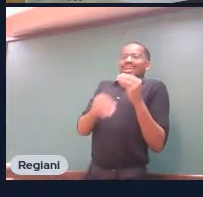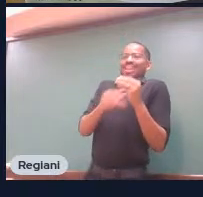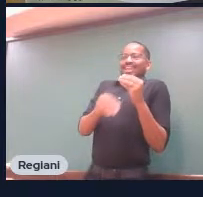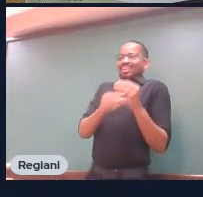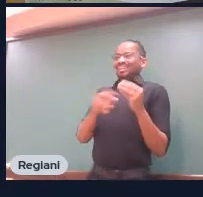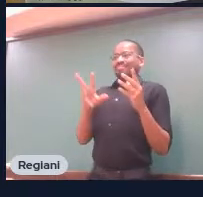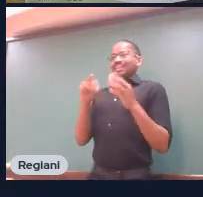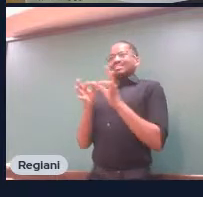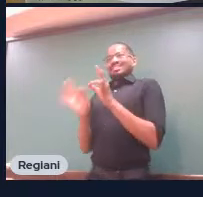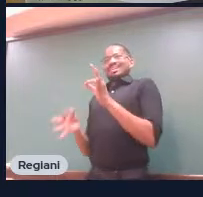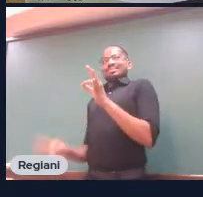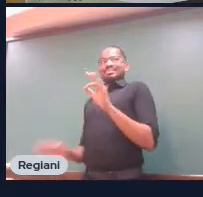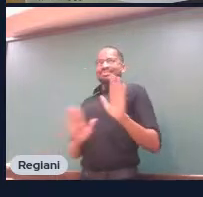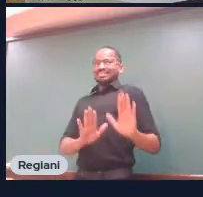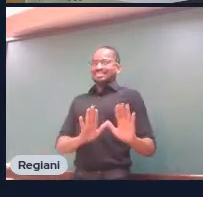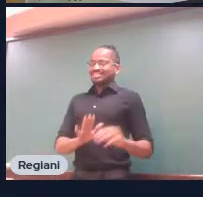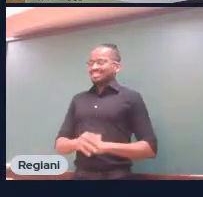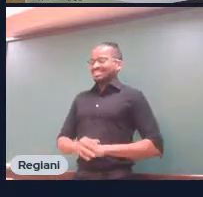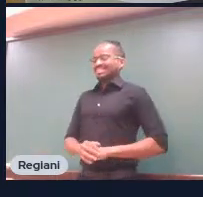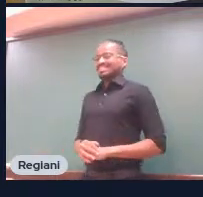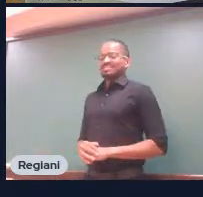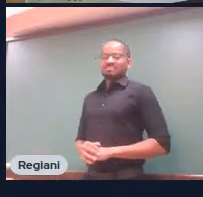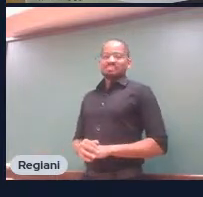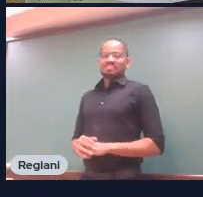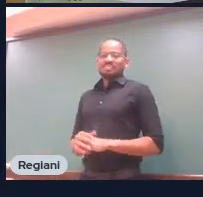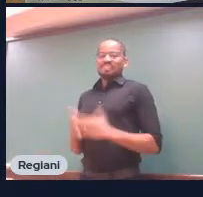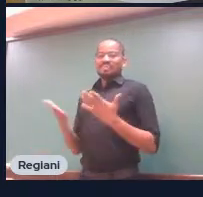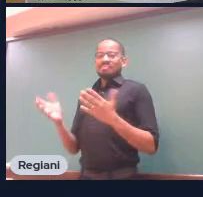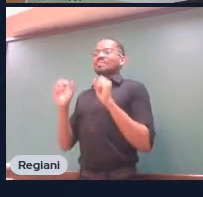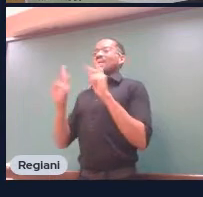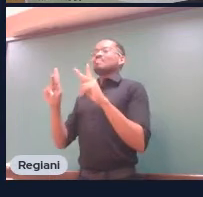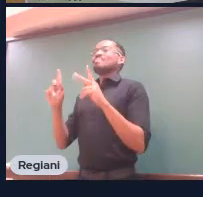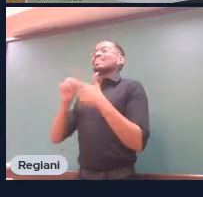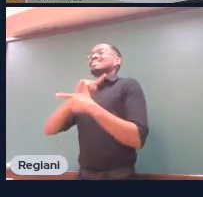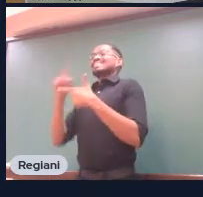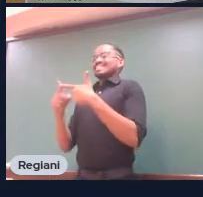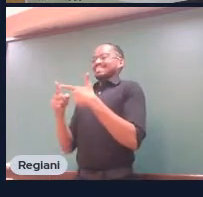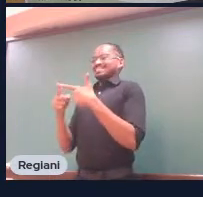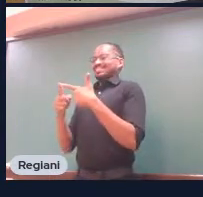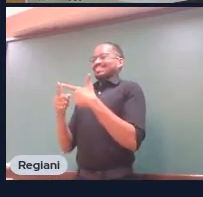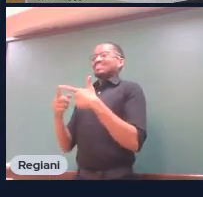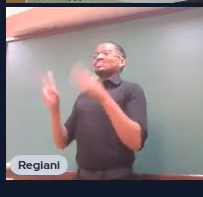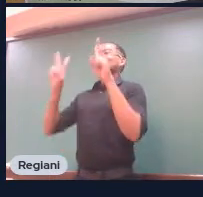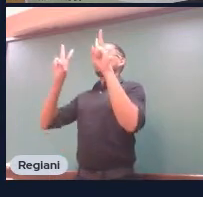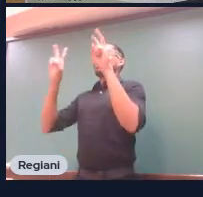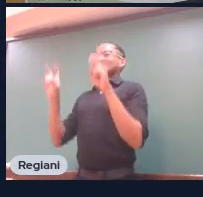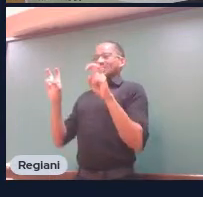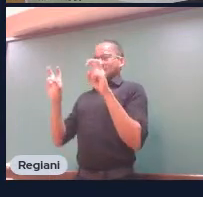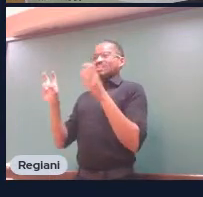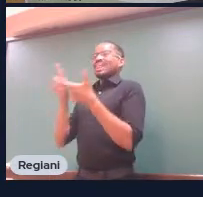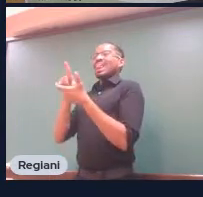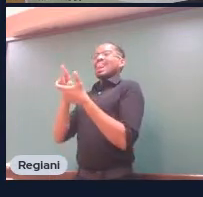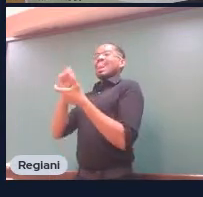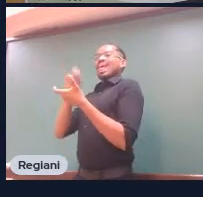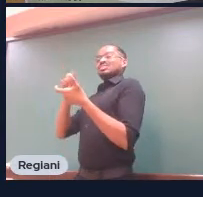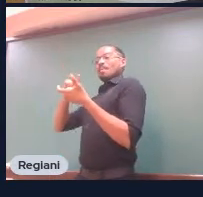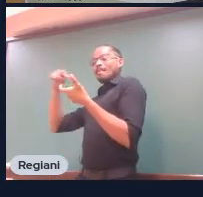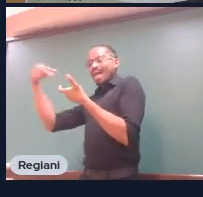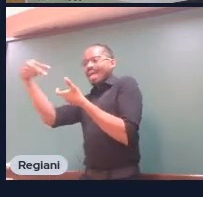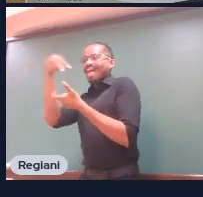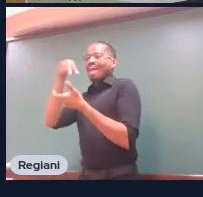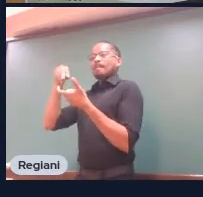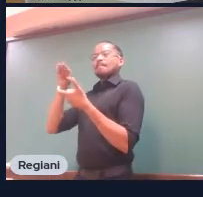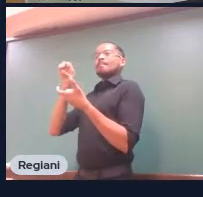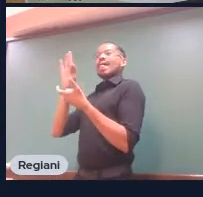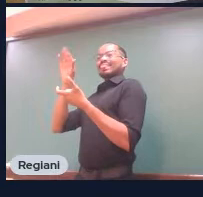Milos. Okay, 2, otherwise we won't get to the end. Meta-lexicography. So this was part 1, now part